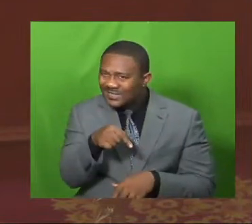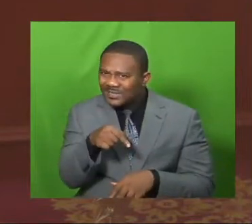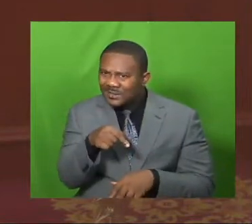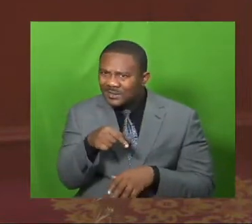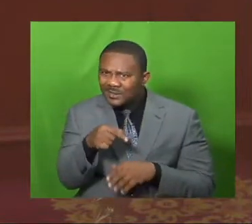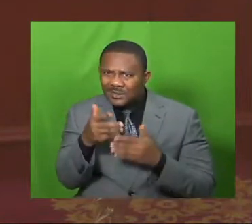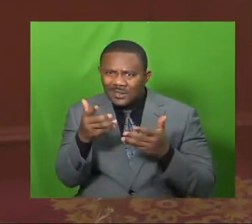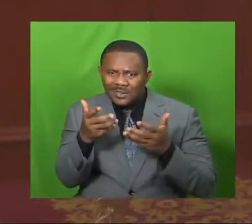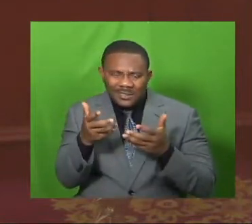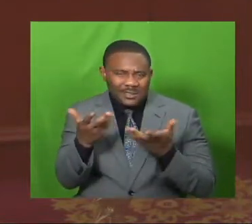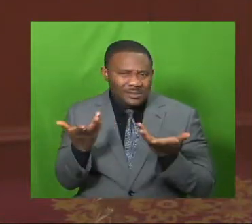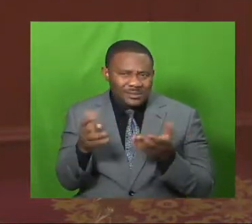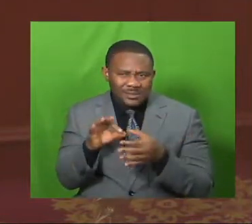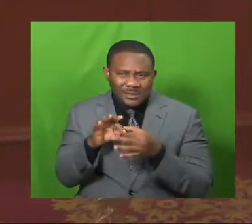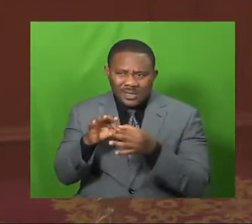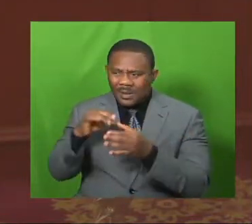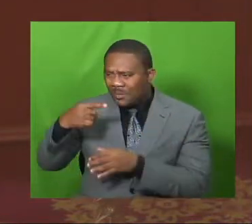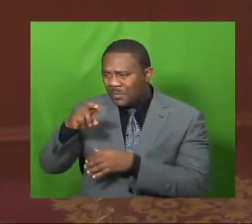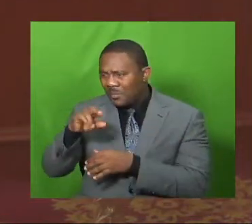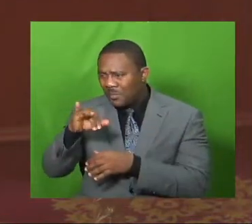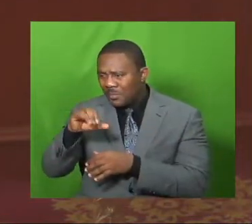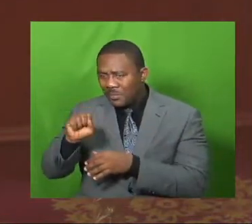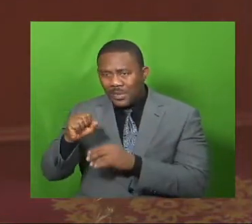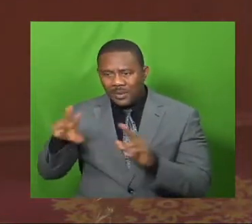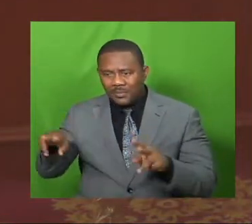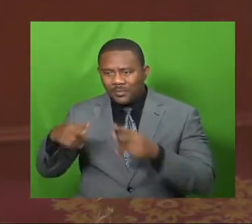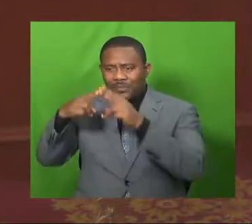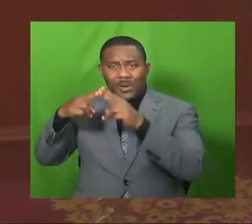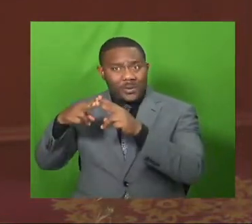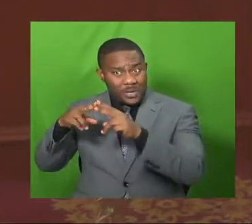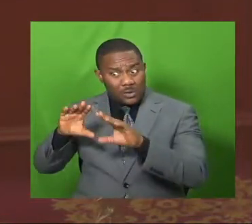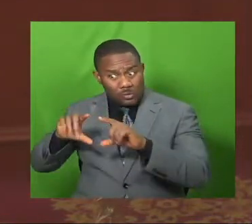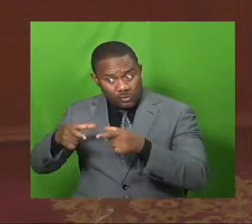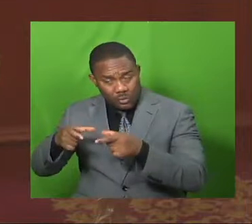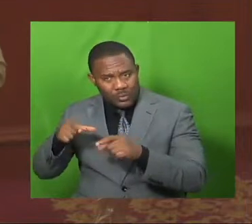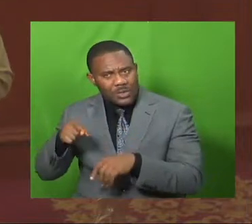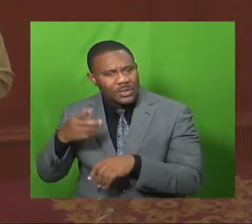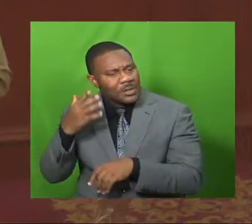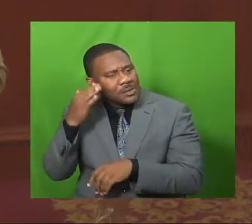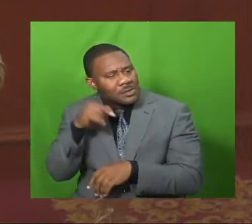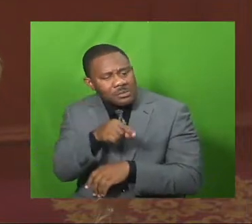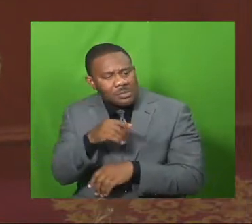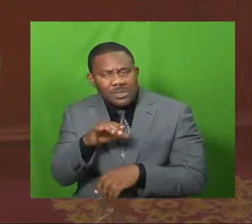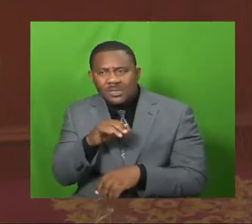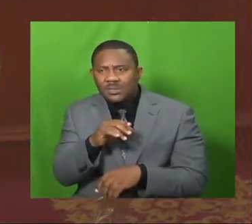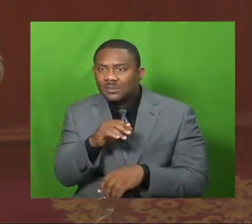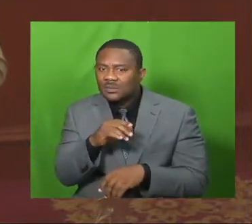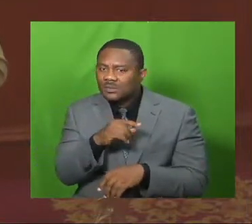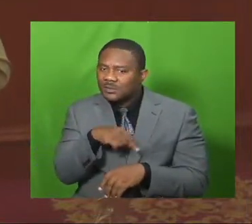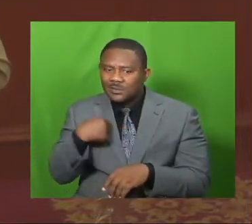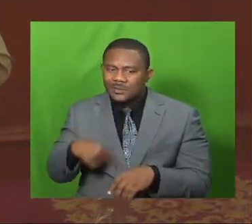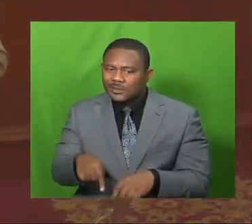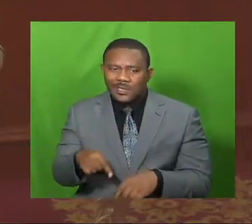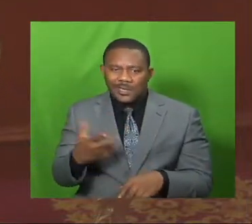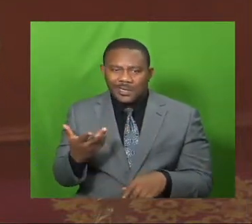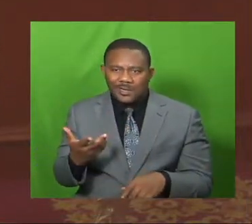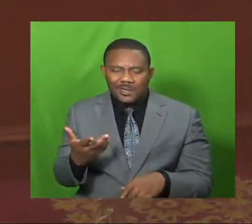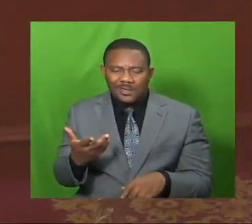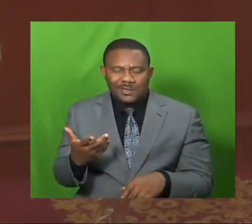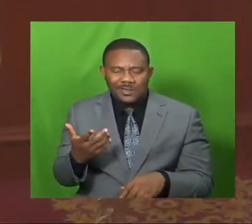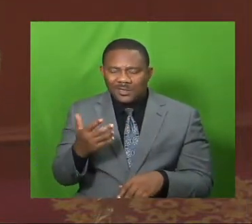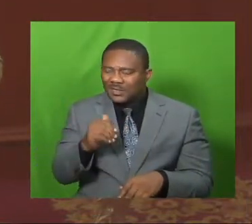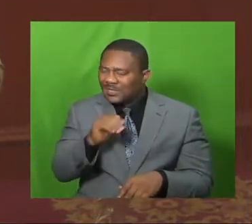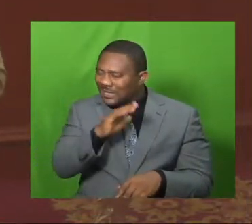join the Paris Club to give us their treatment is because China has never believed that a sovereign country can be poor.